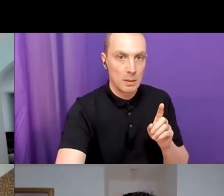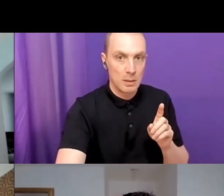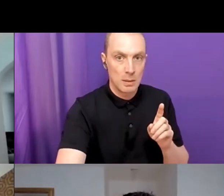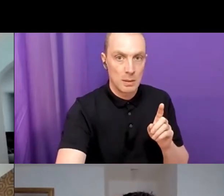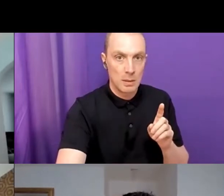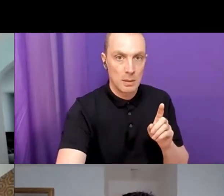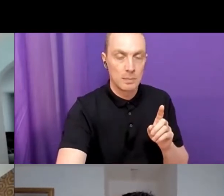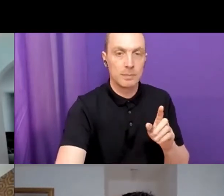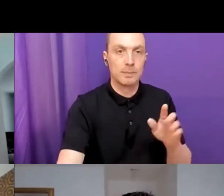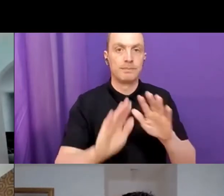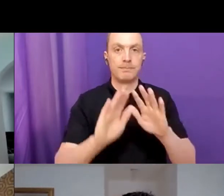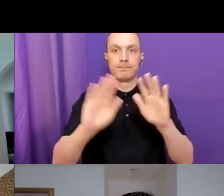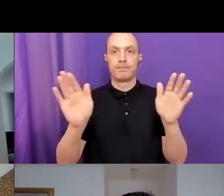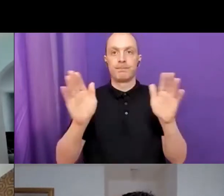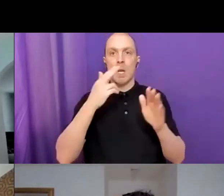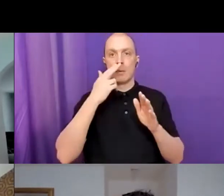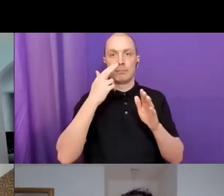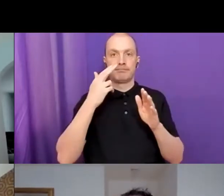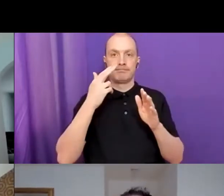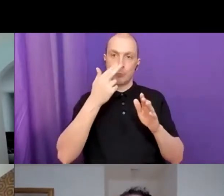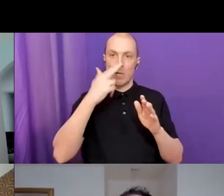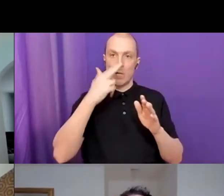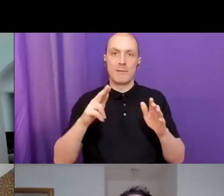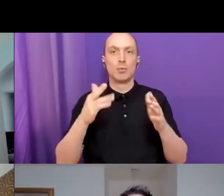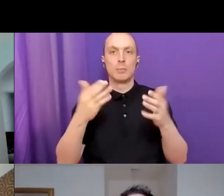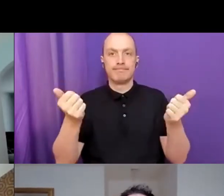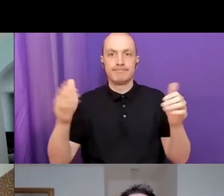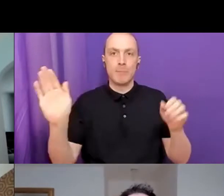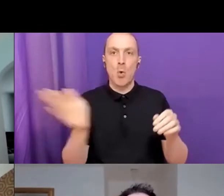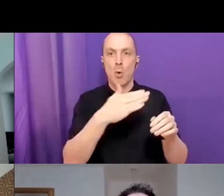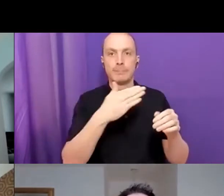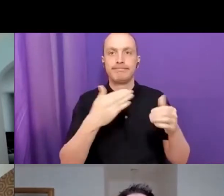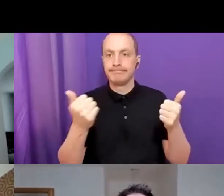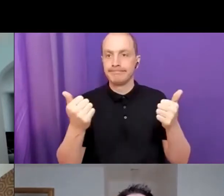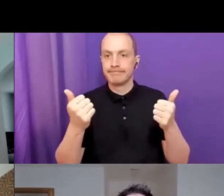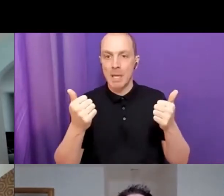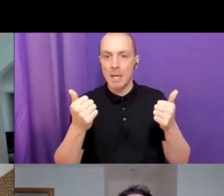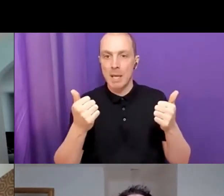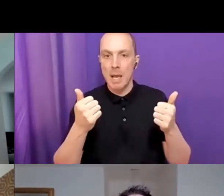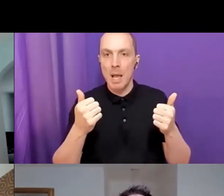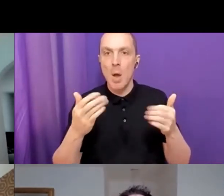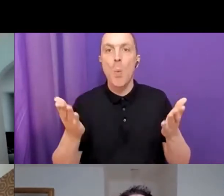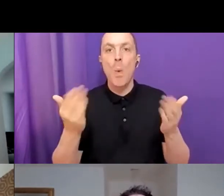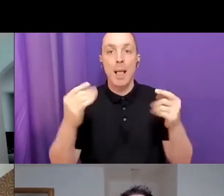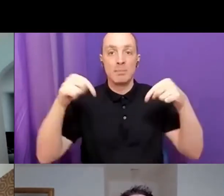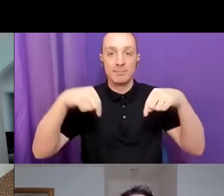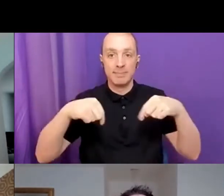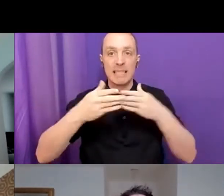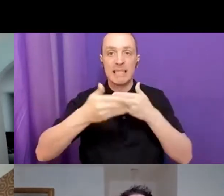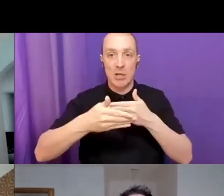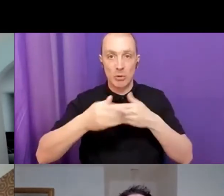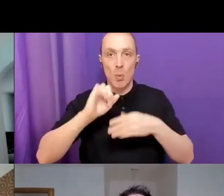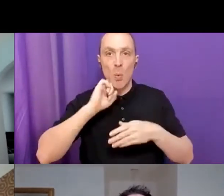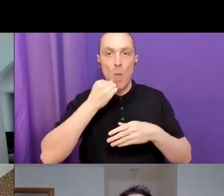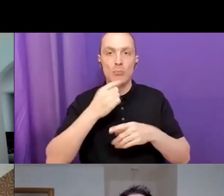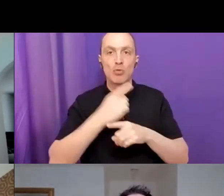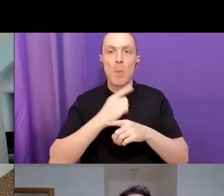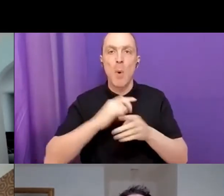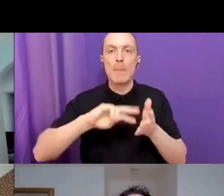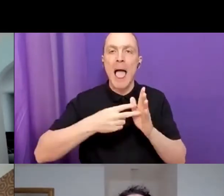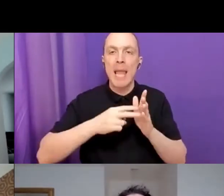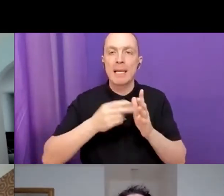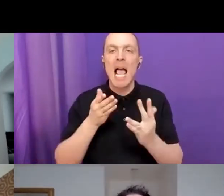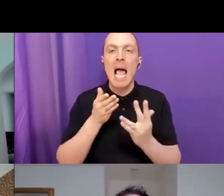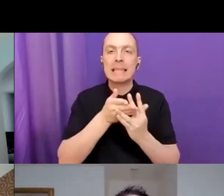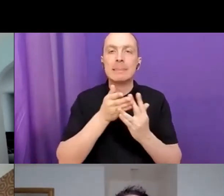Good afternoon, everybody, and welcome to this session where we'll talk about planning an accessible journey and